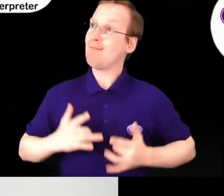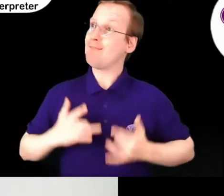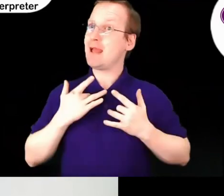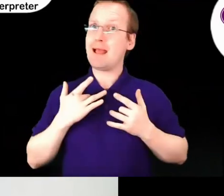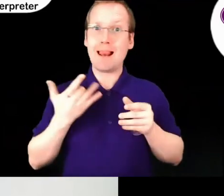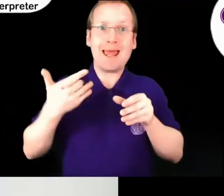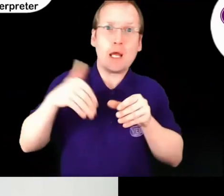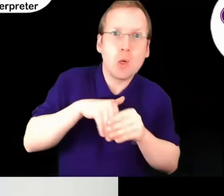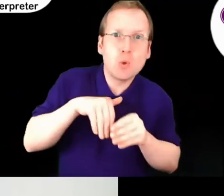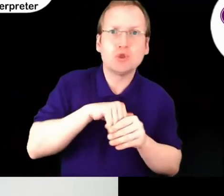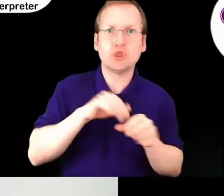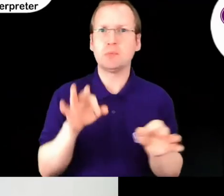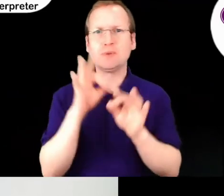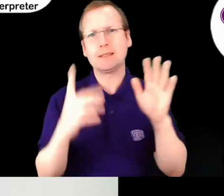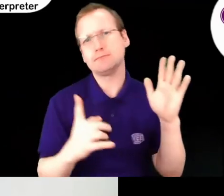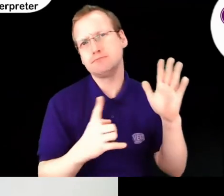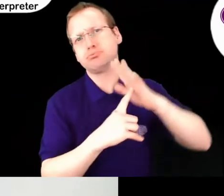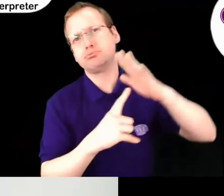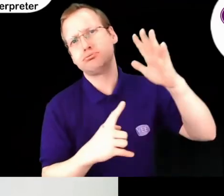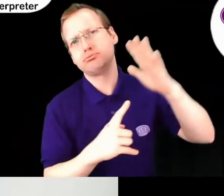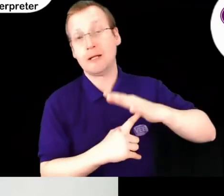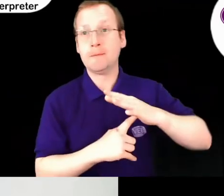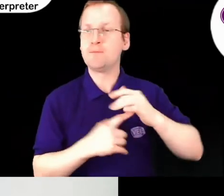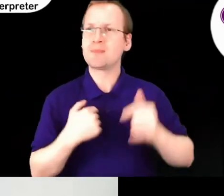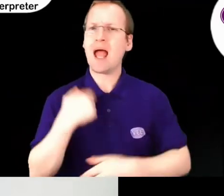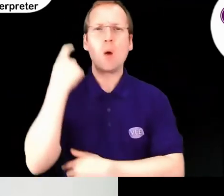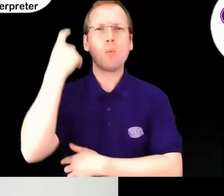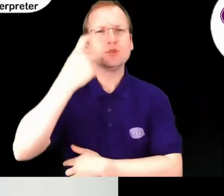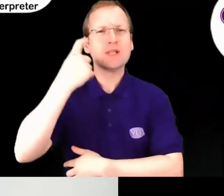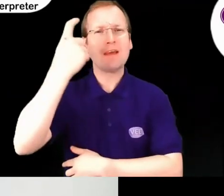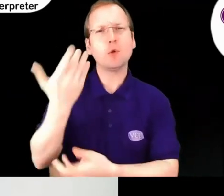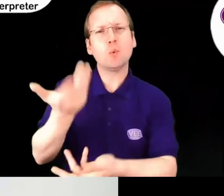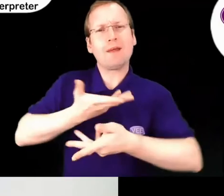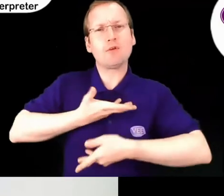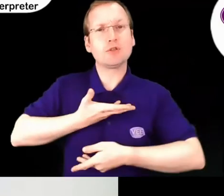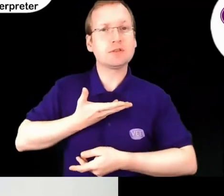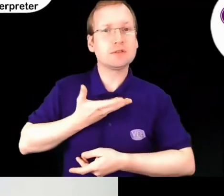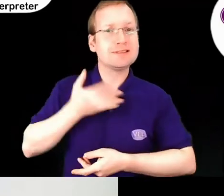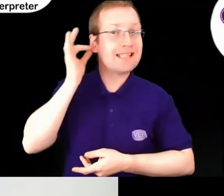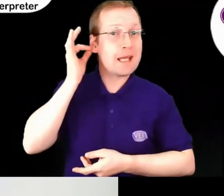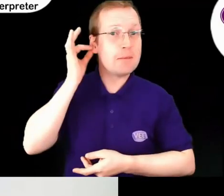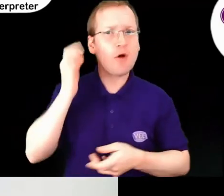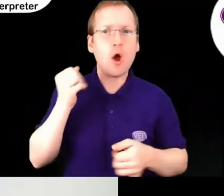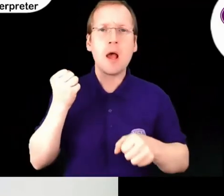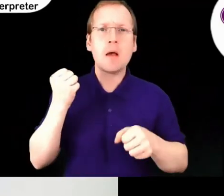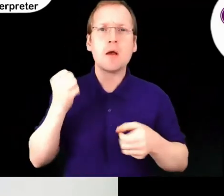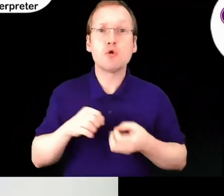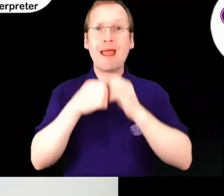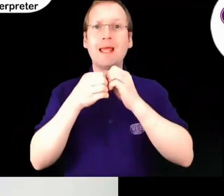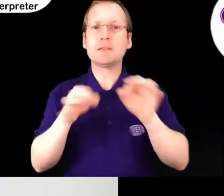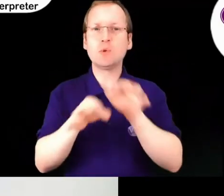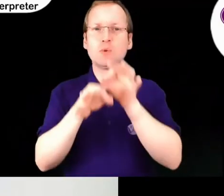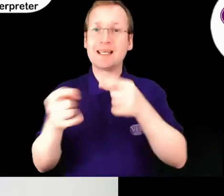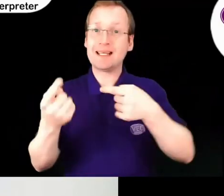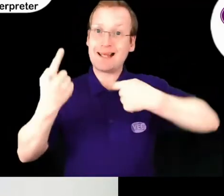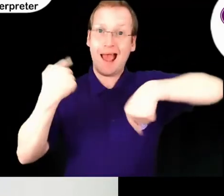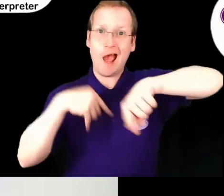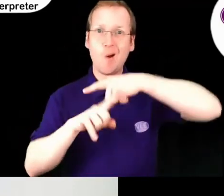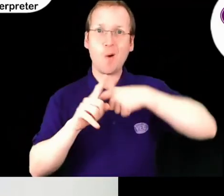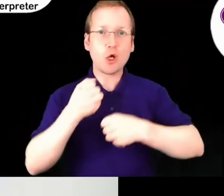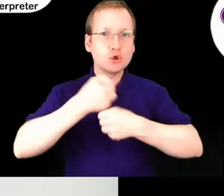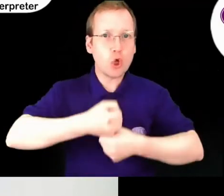music mattered to me. So I was wondering if you could give us any tips for making music in our church communities more